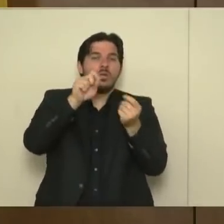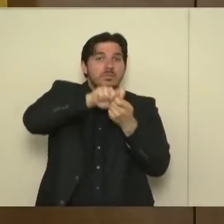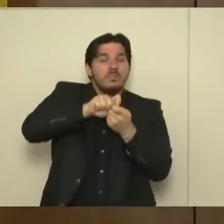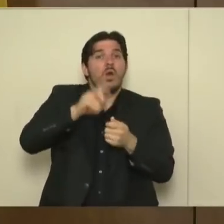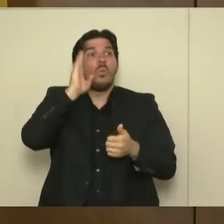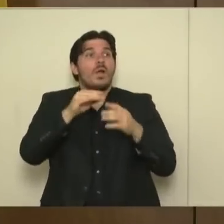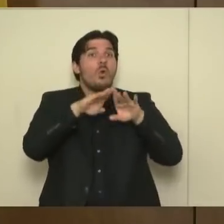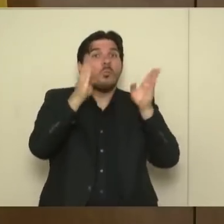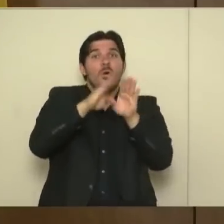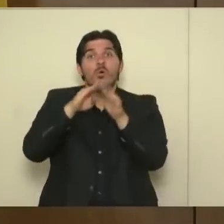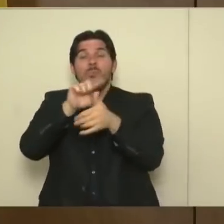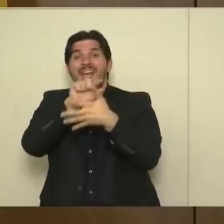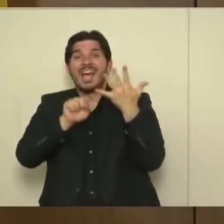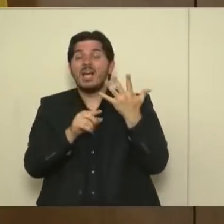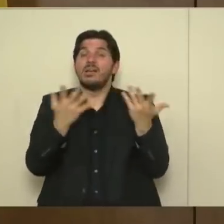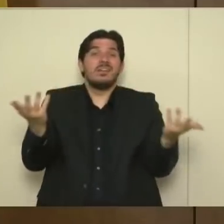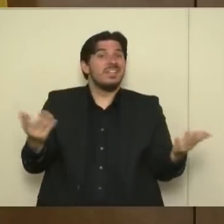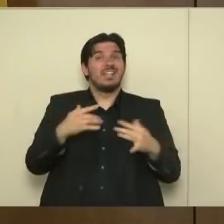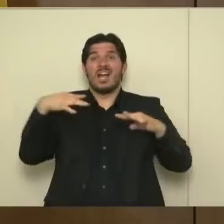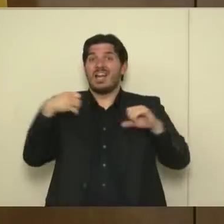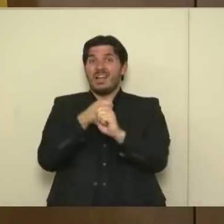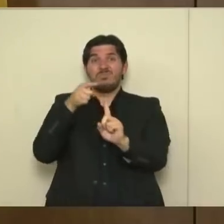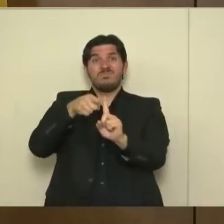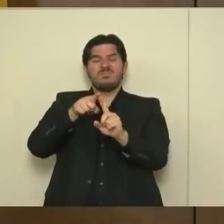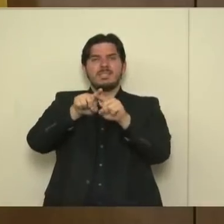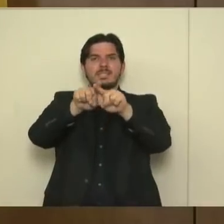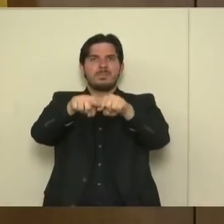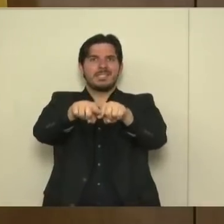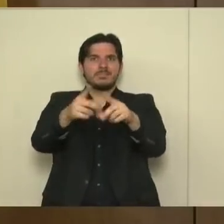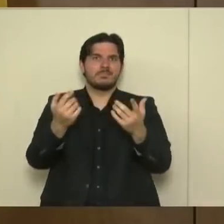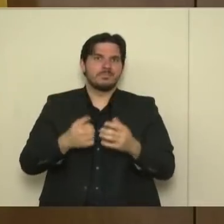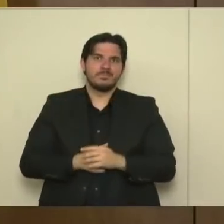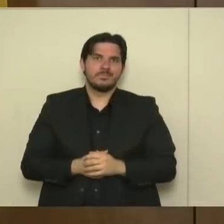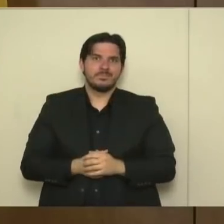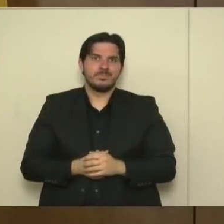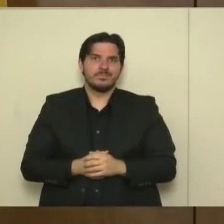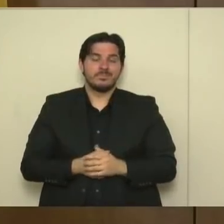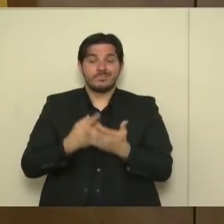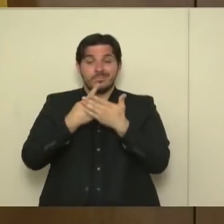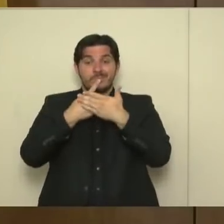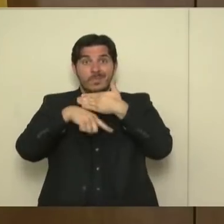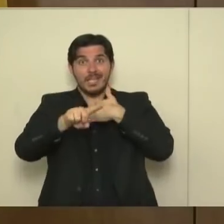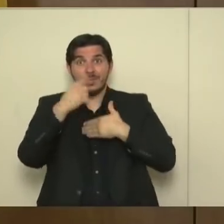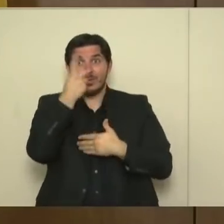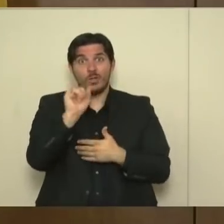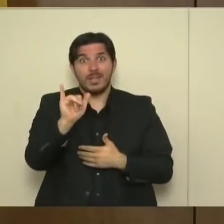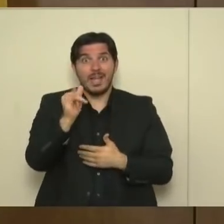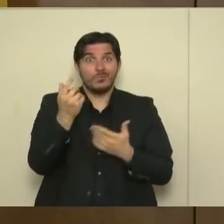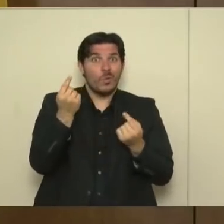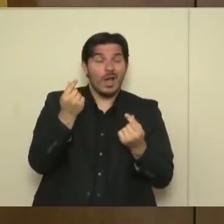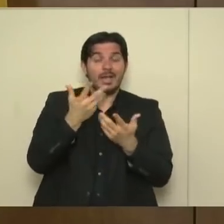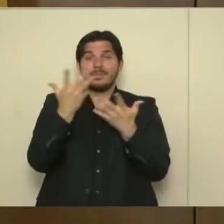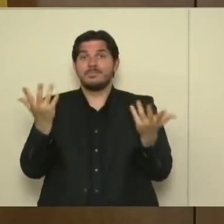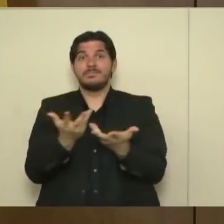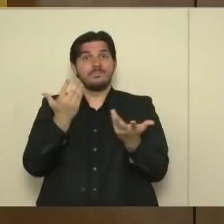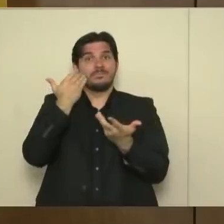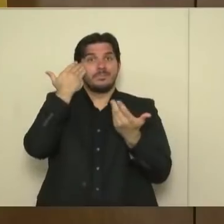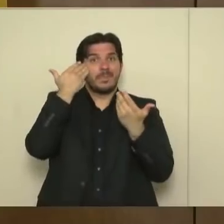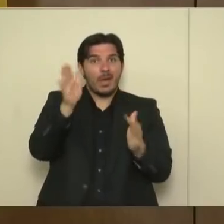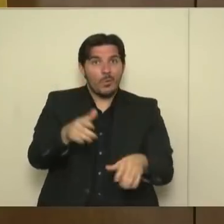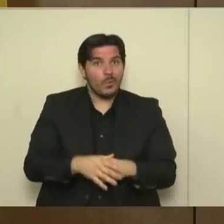doesn't tell me what it's going to look like next week. And I can't quite predict, even though you've got some modeling about behaviors and